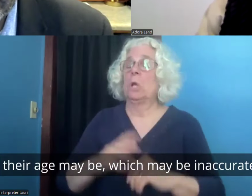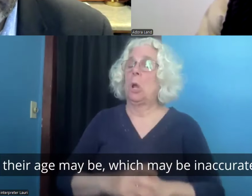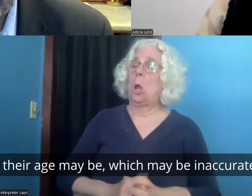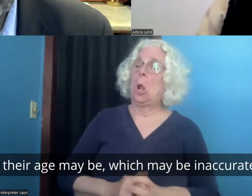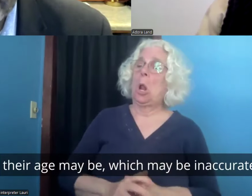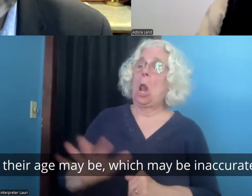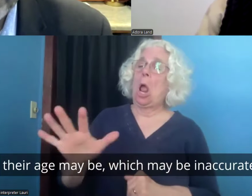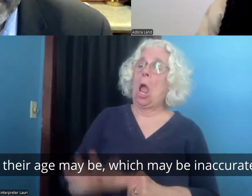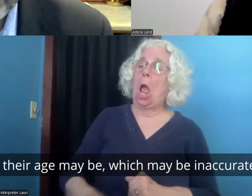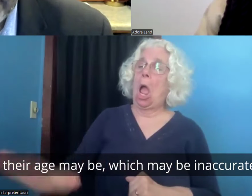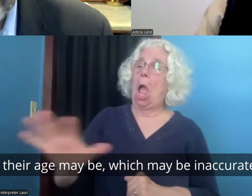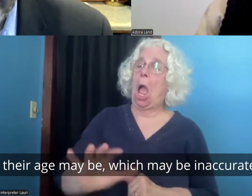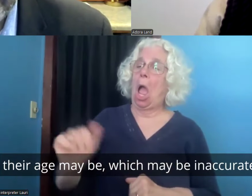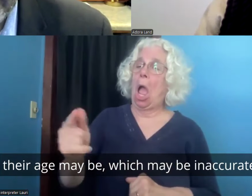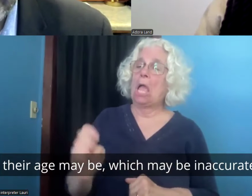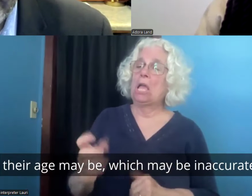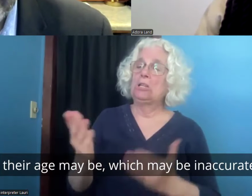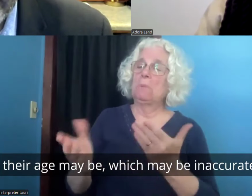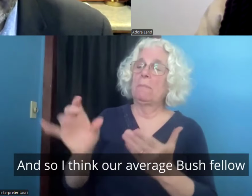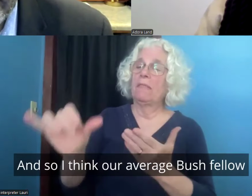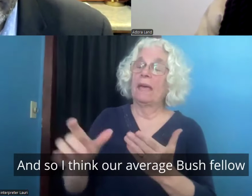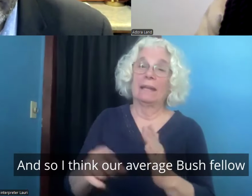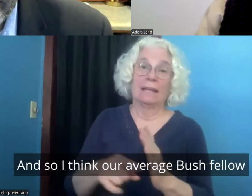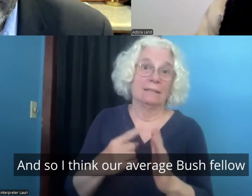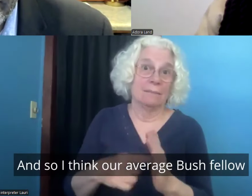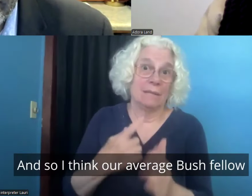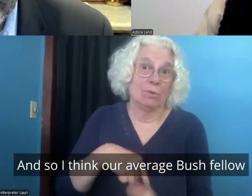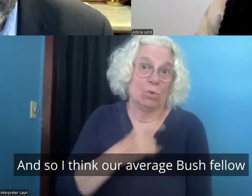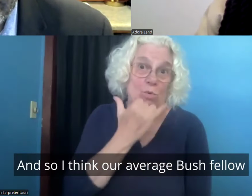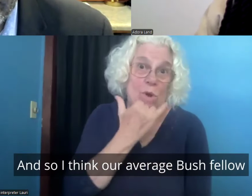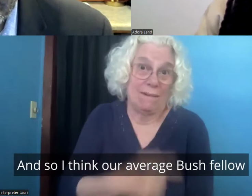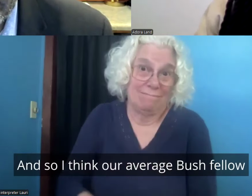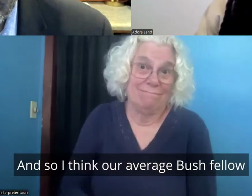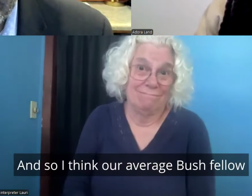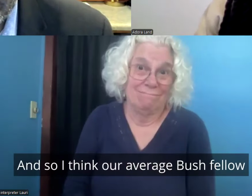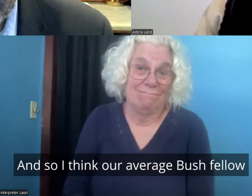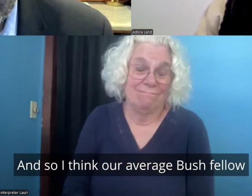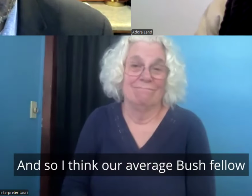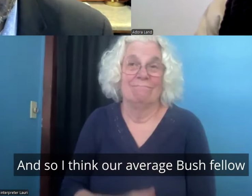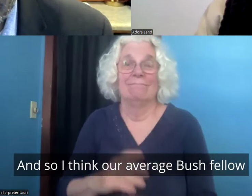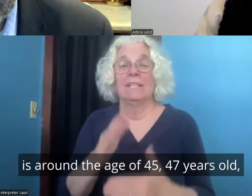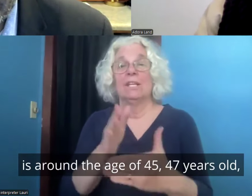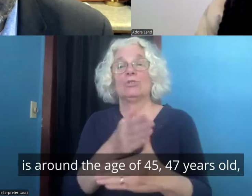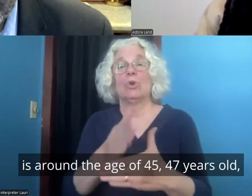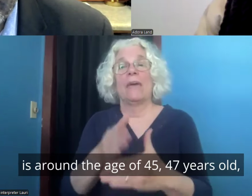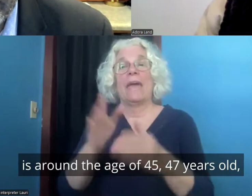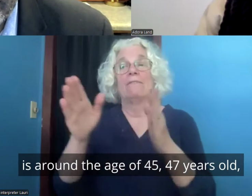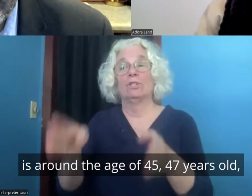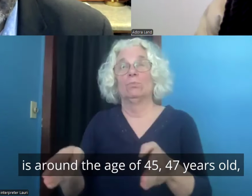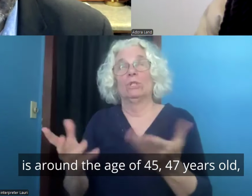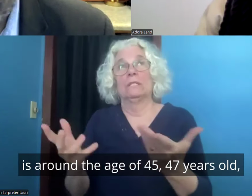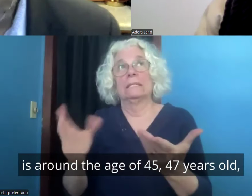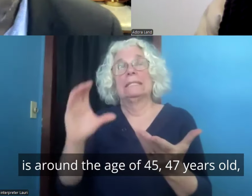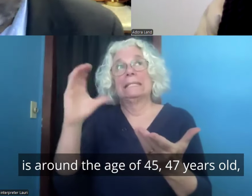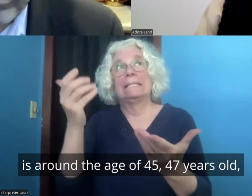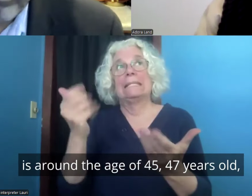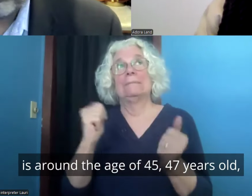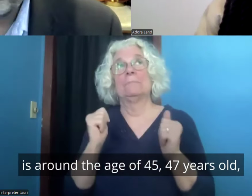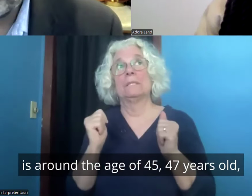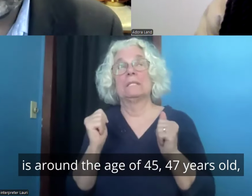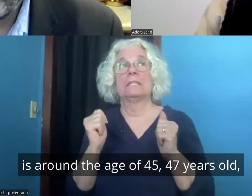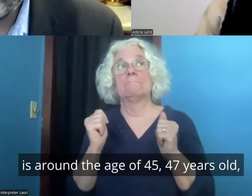may be, which may be inaccurate. And so I think our average Bush Fellow is around the